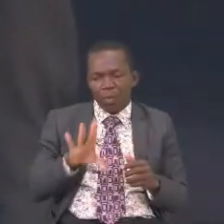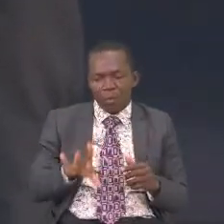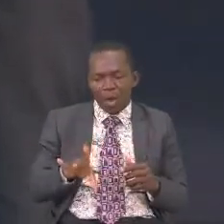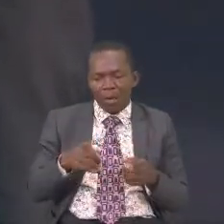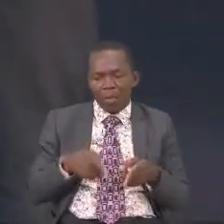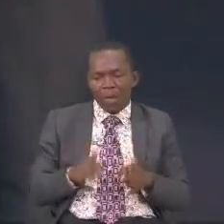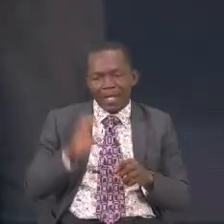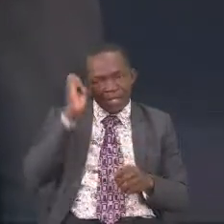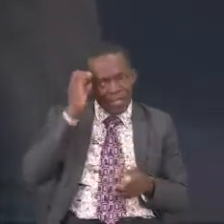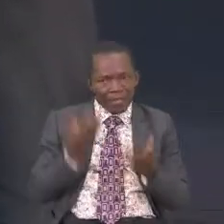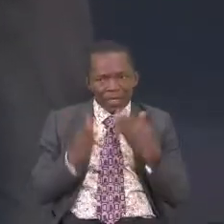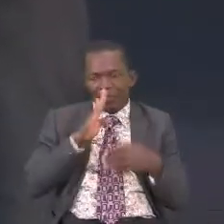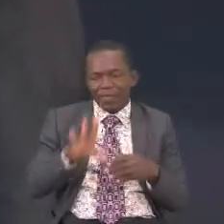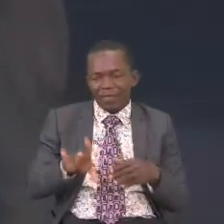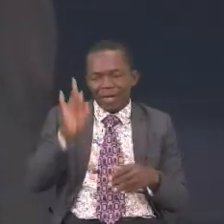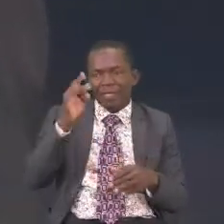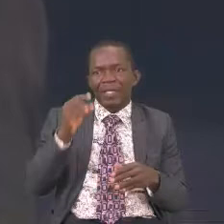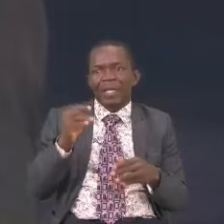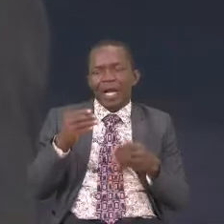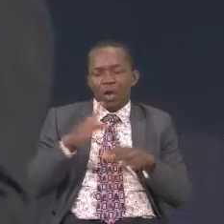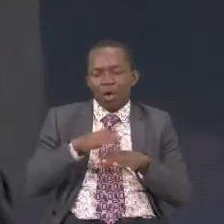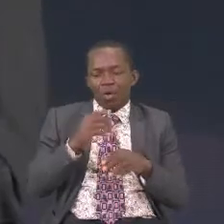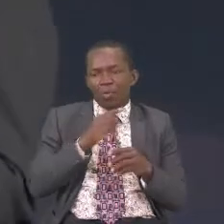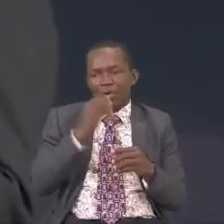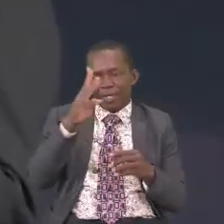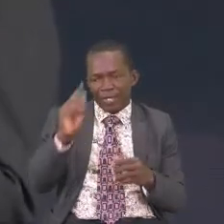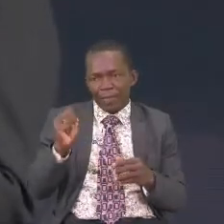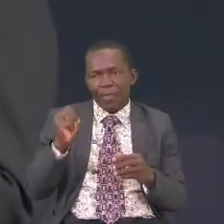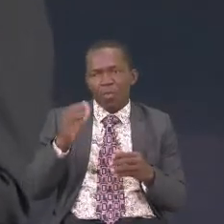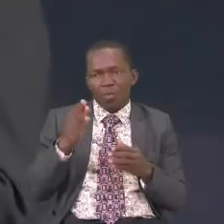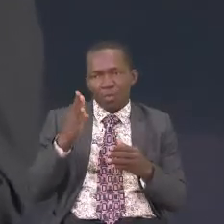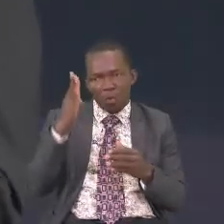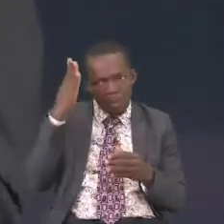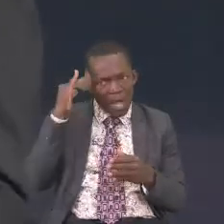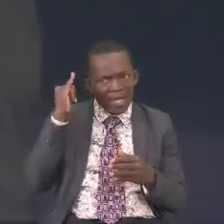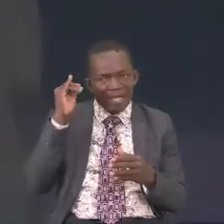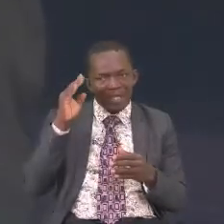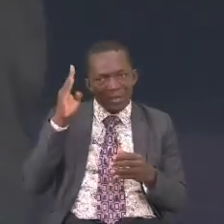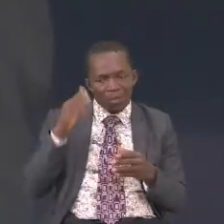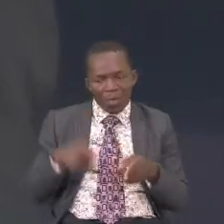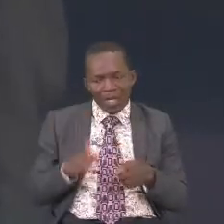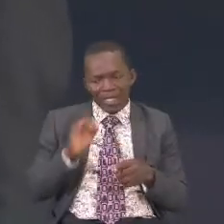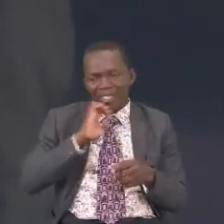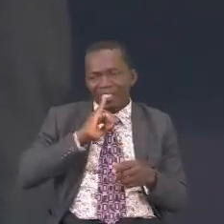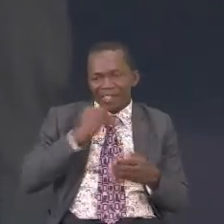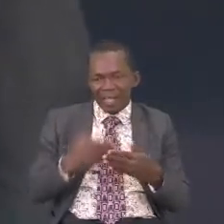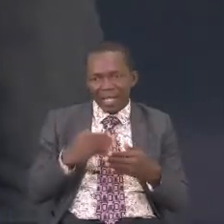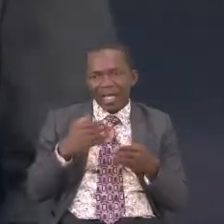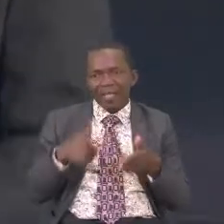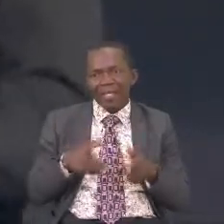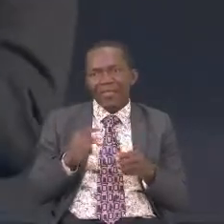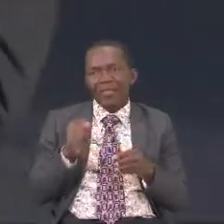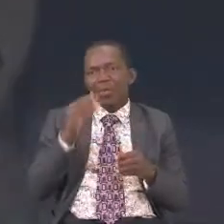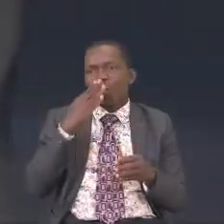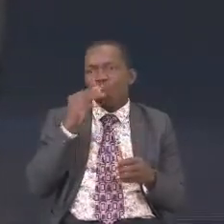while he's near. Let the wicked forsake his way, and your righteous man his thoughts. And let him return unto the